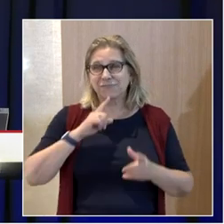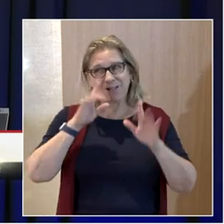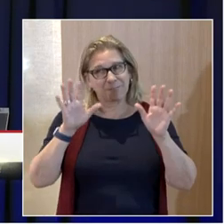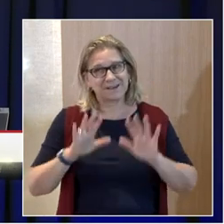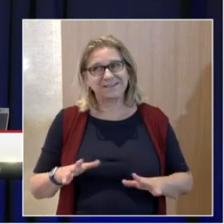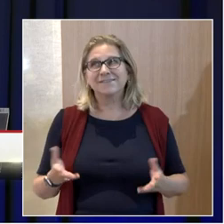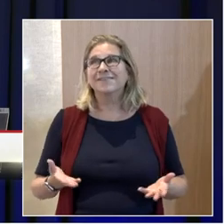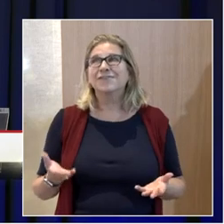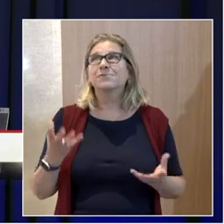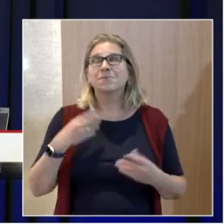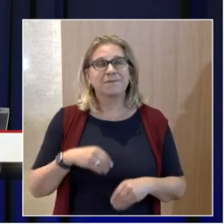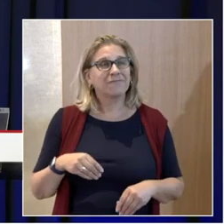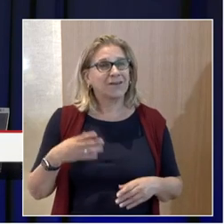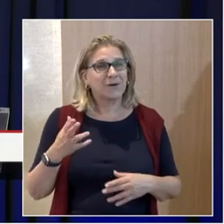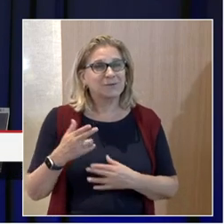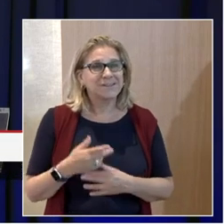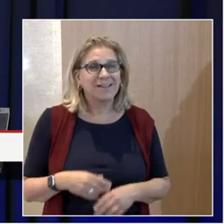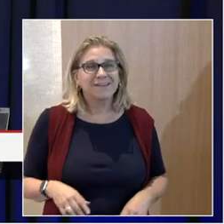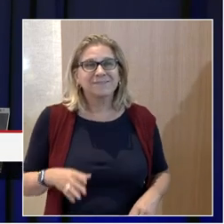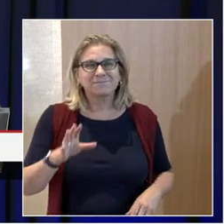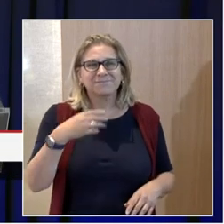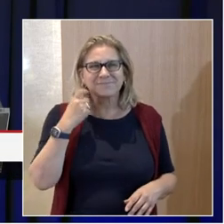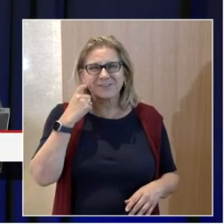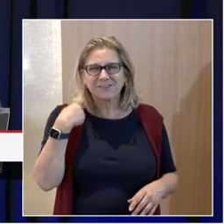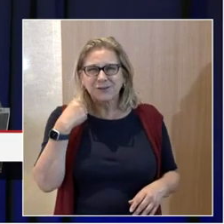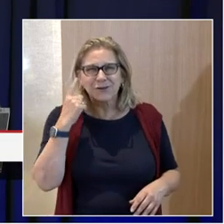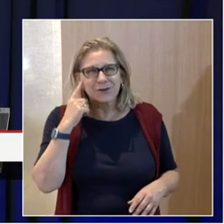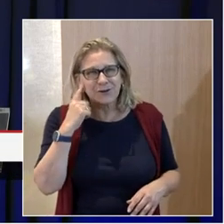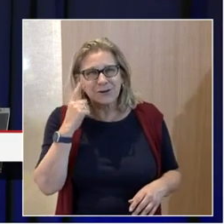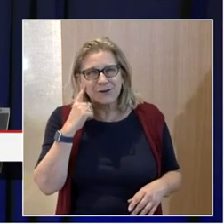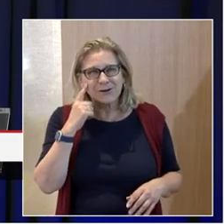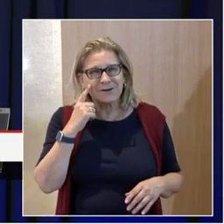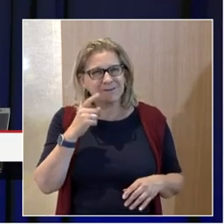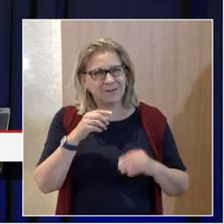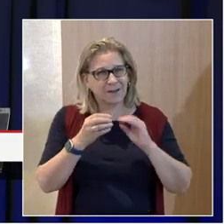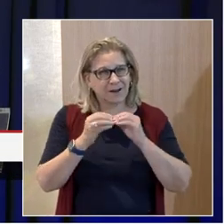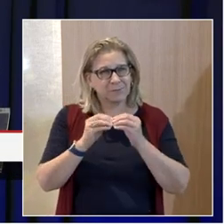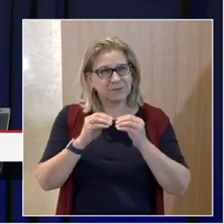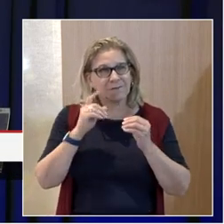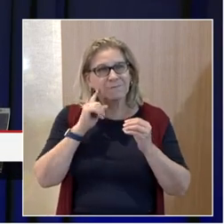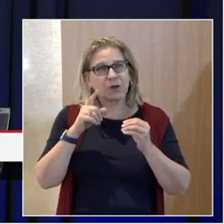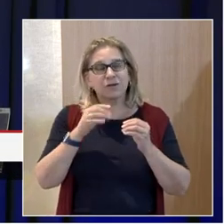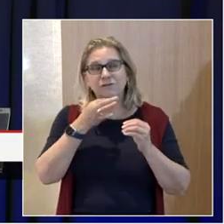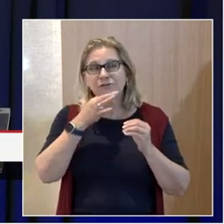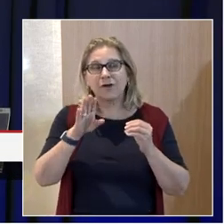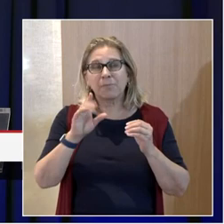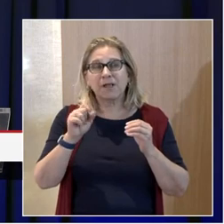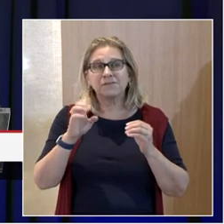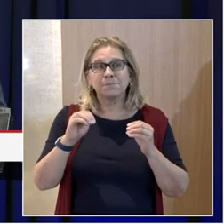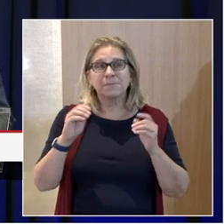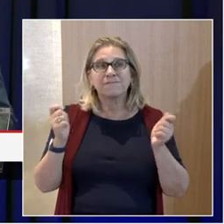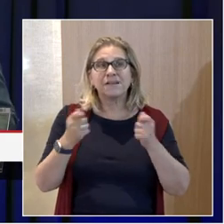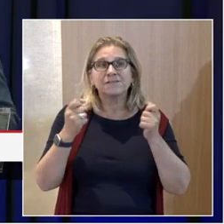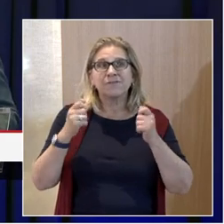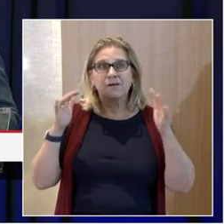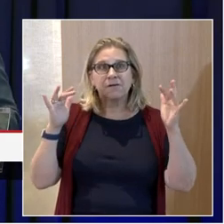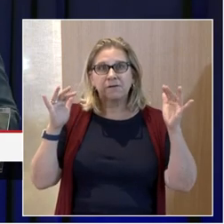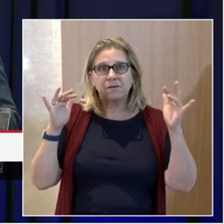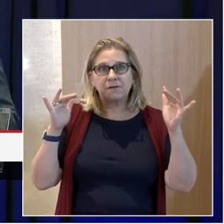And I just heard that the numbers this spring for the Cherry Blossom Festival were off the